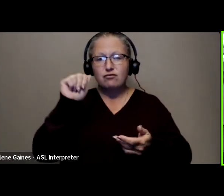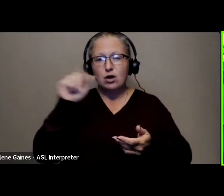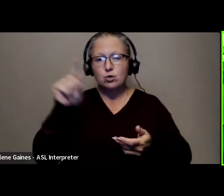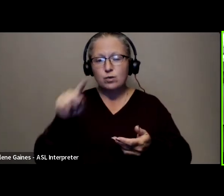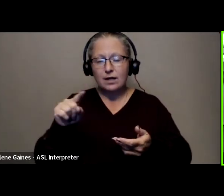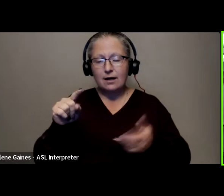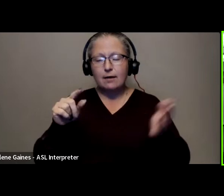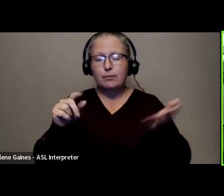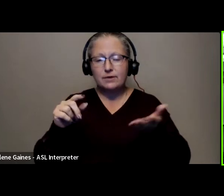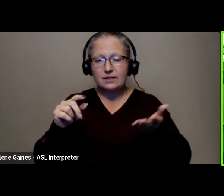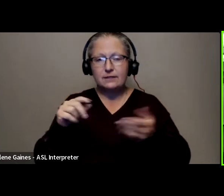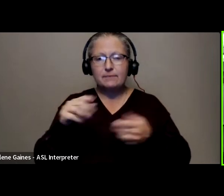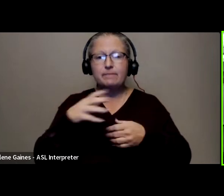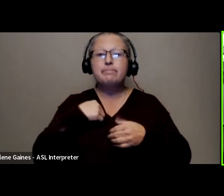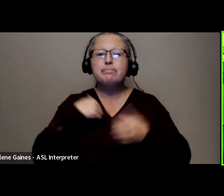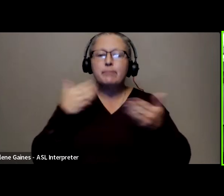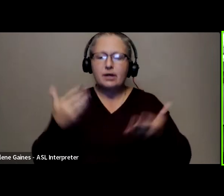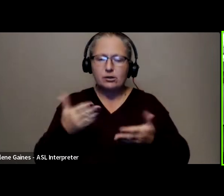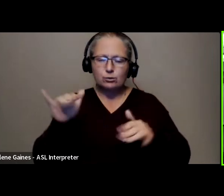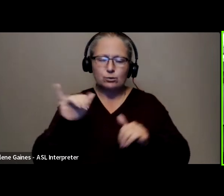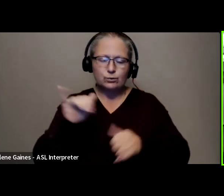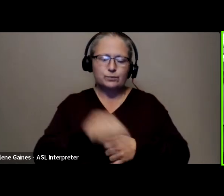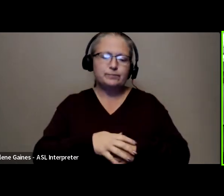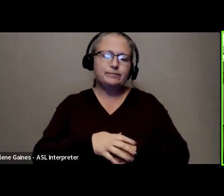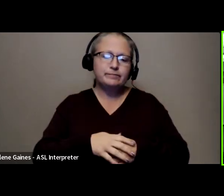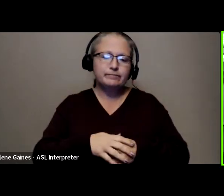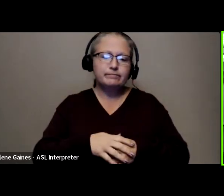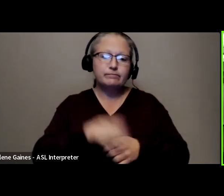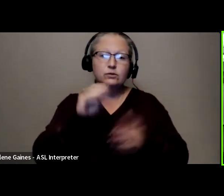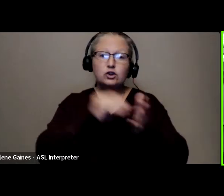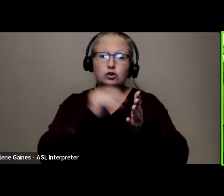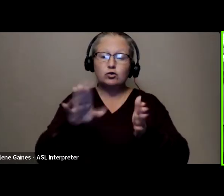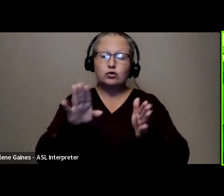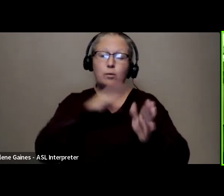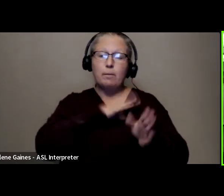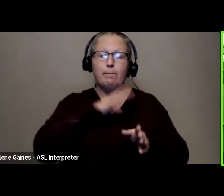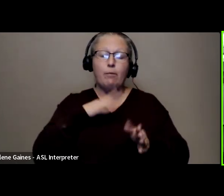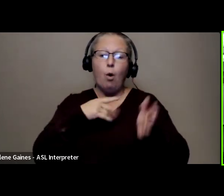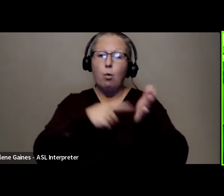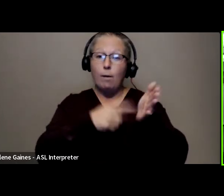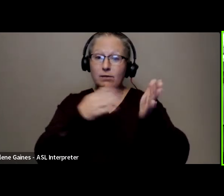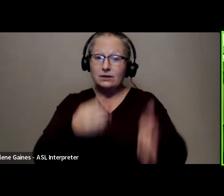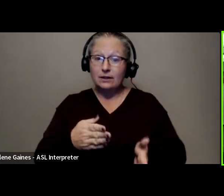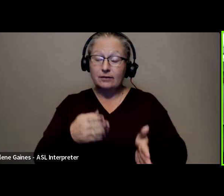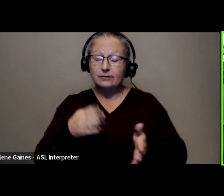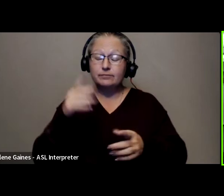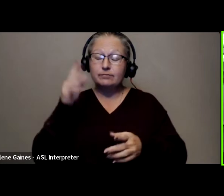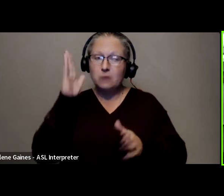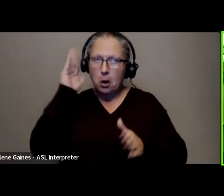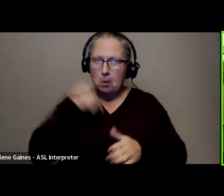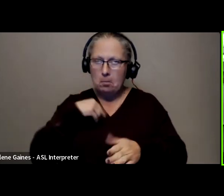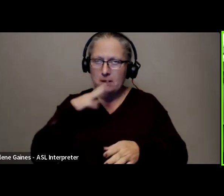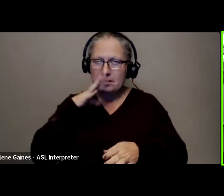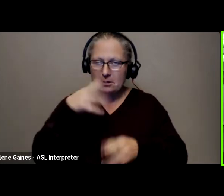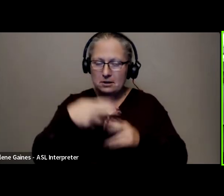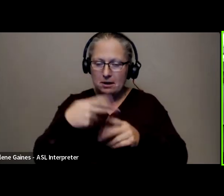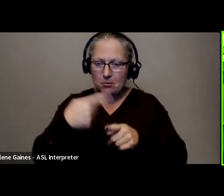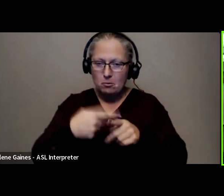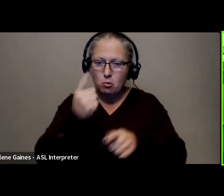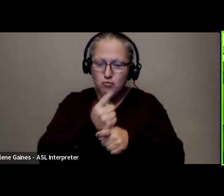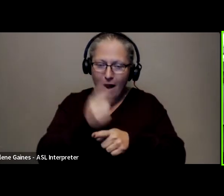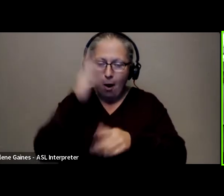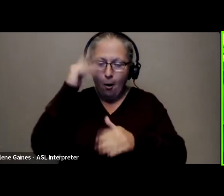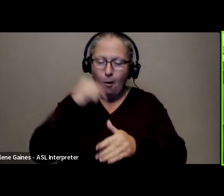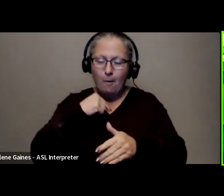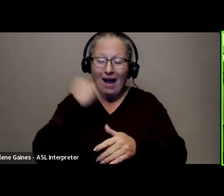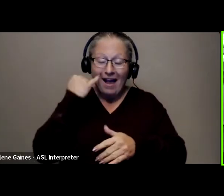Zuniga. Presente. And I am present as well. Our student board representatives tonight are, I hope I say this right. If I get it wrong, I